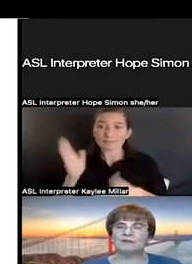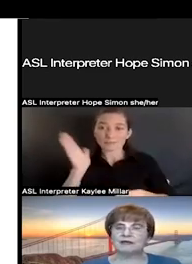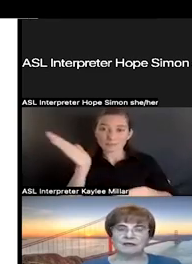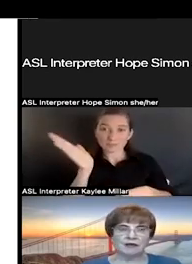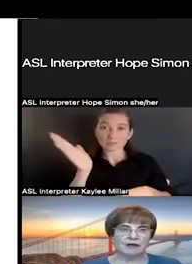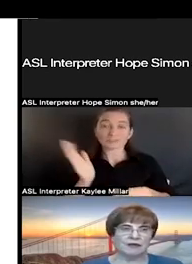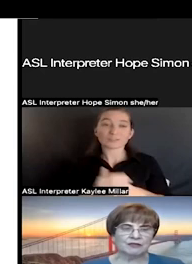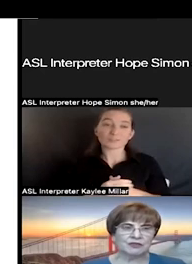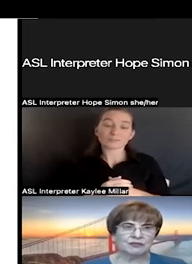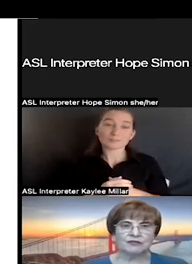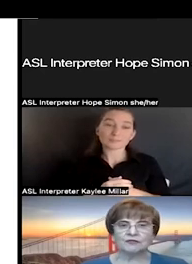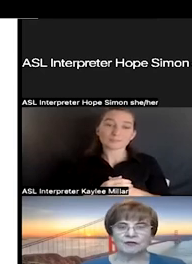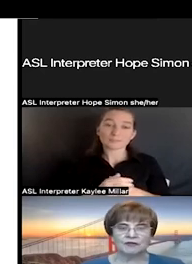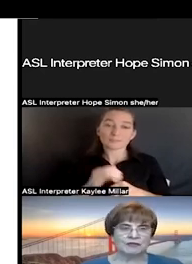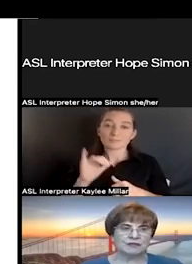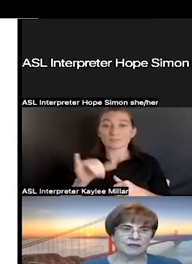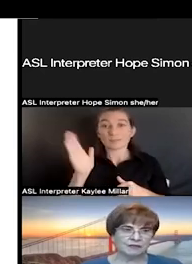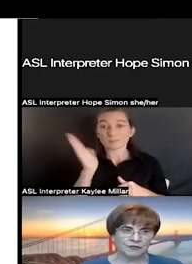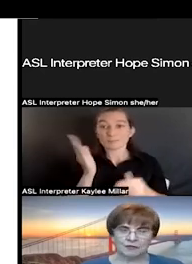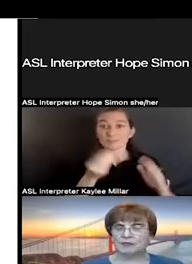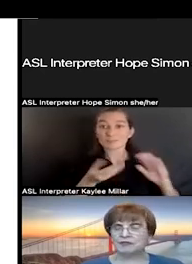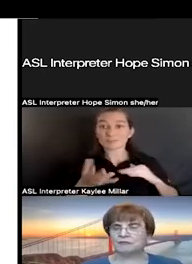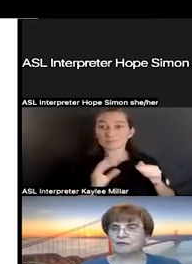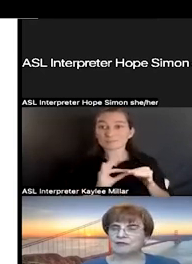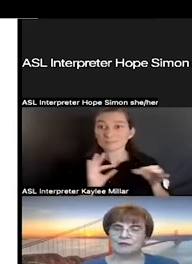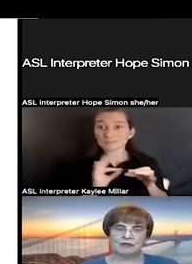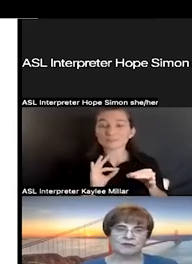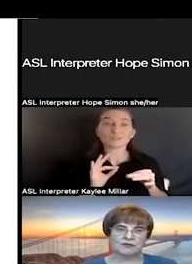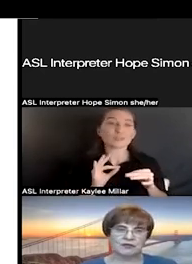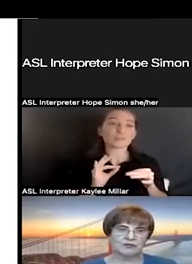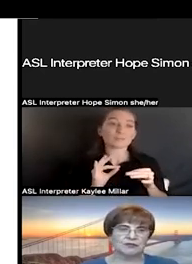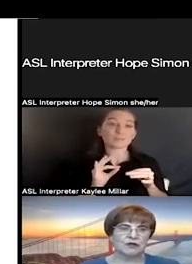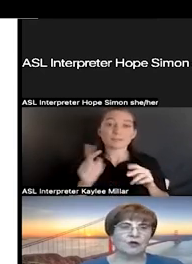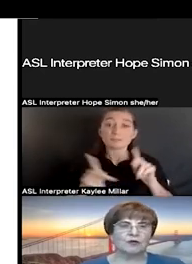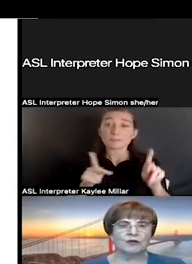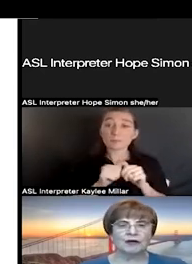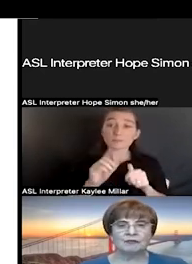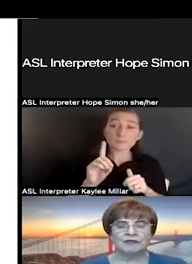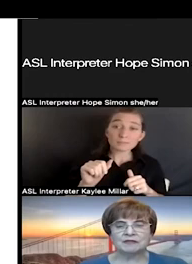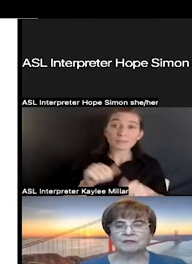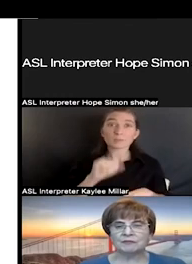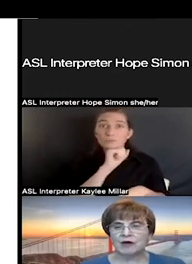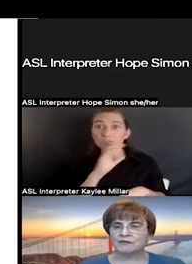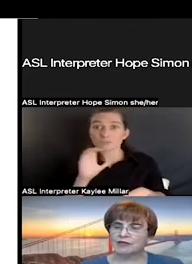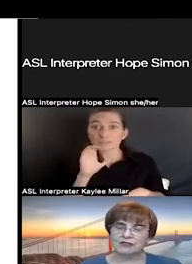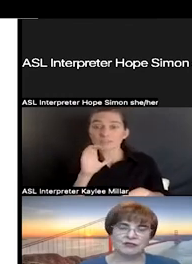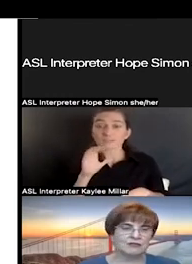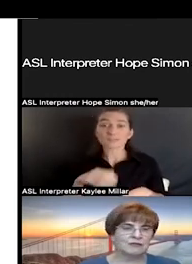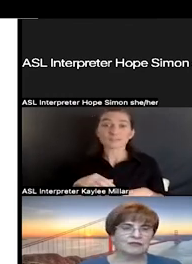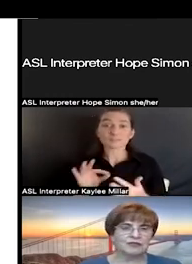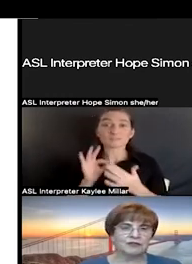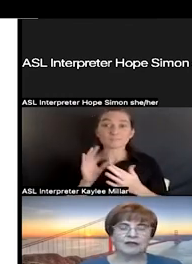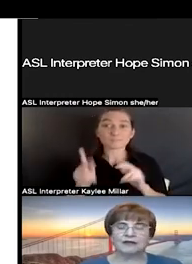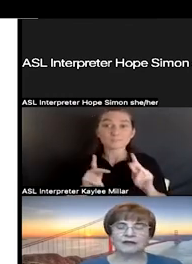specific messaging. So for instance, for people with disabilities or seniors, where there might be some modifications